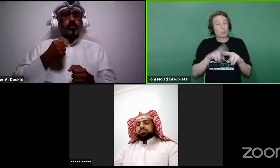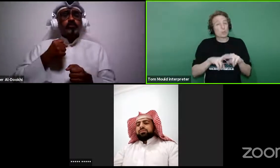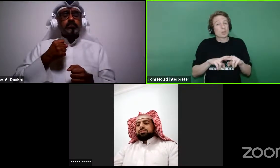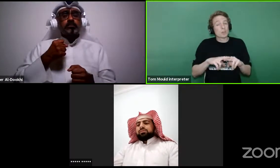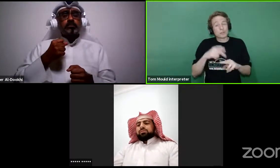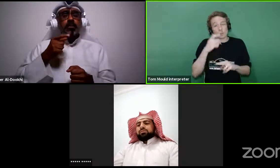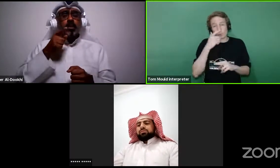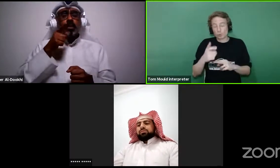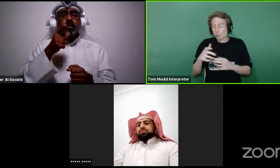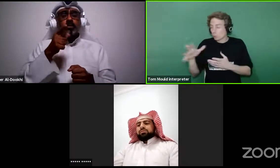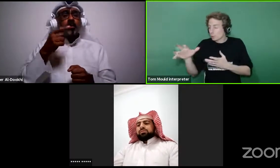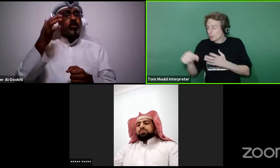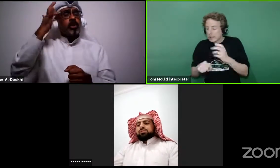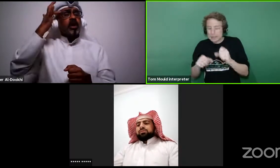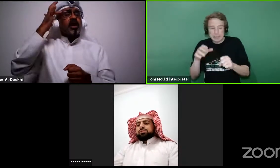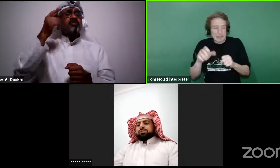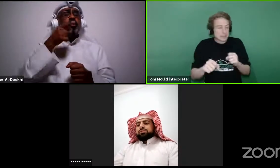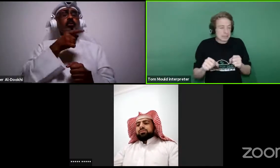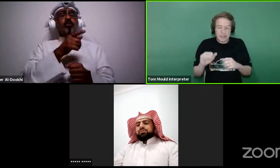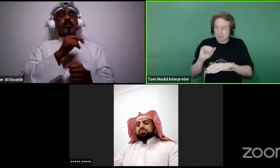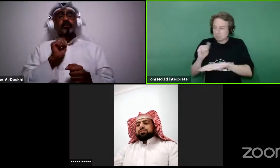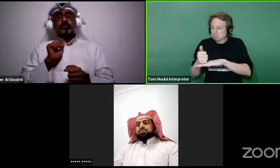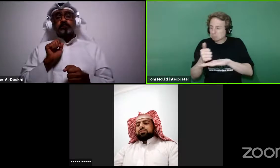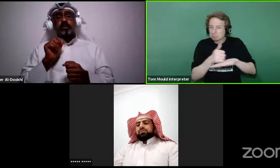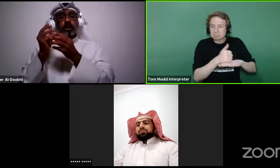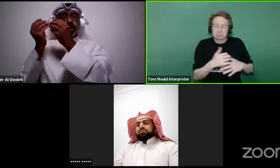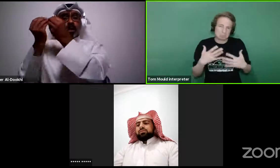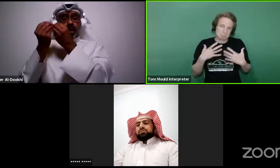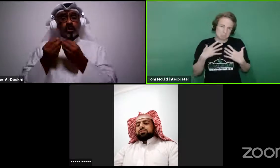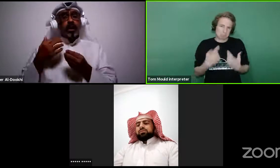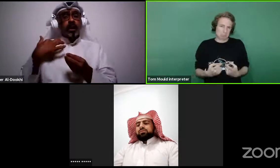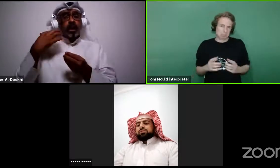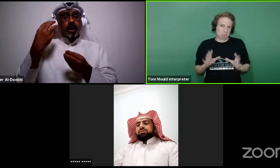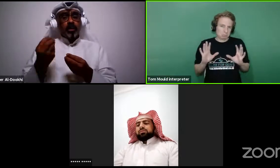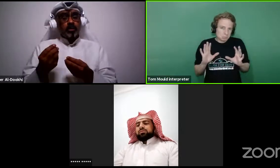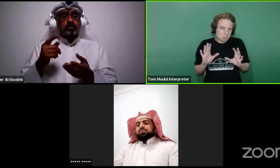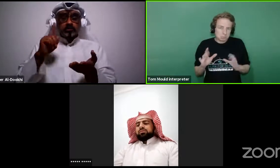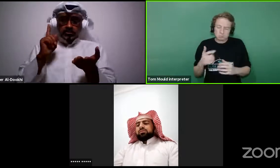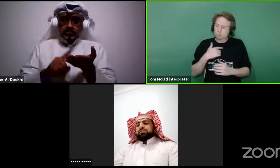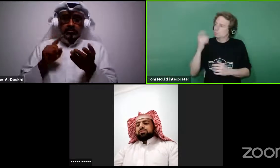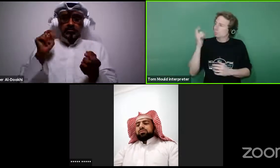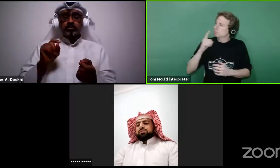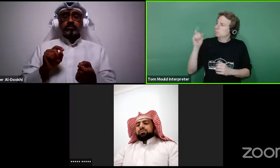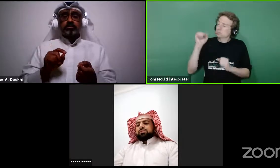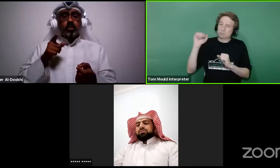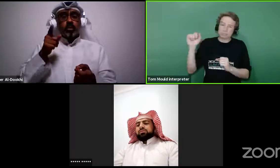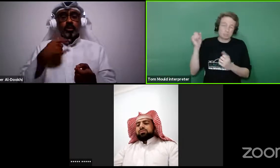where he likes. We bestow our mercy upon whom we will, and we